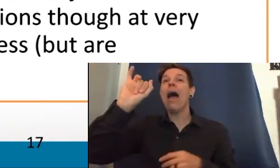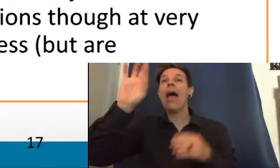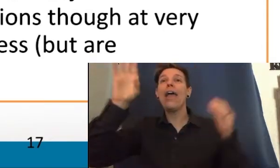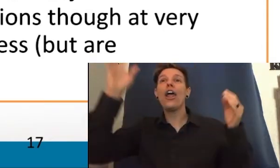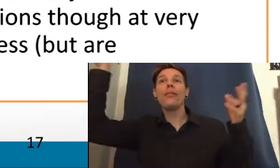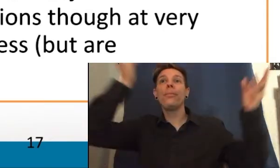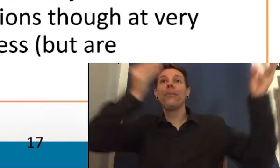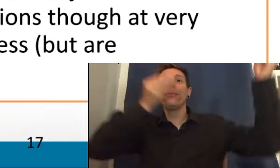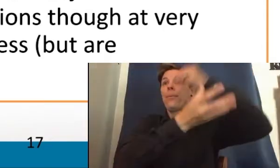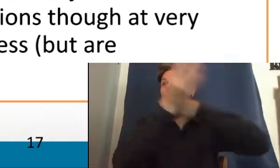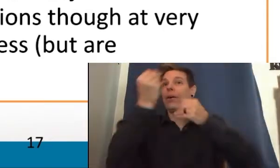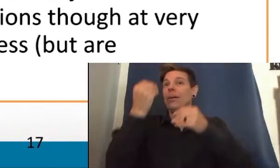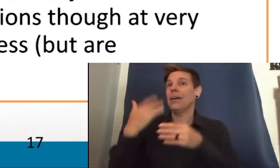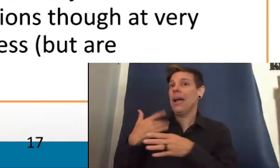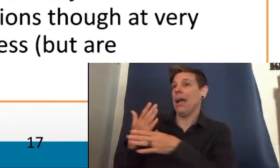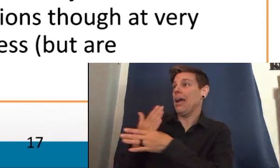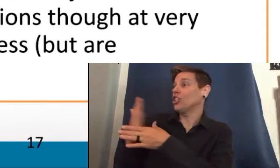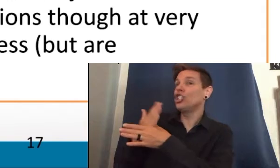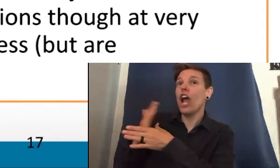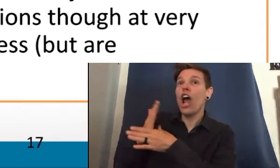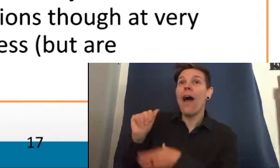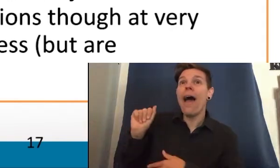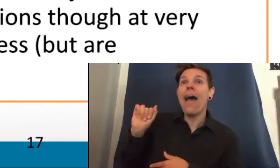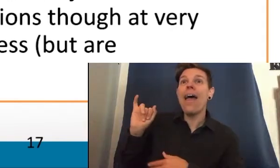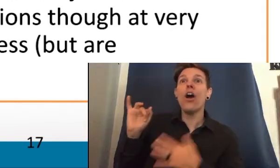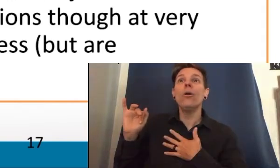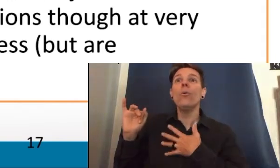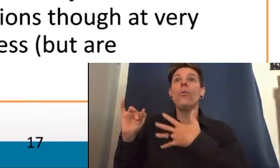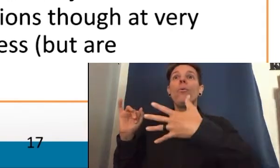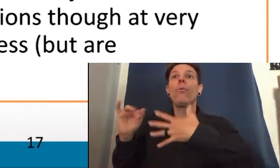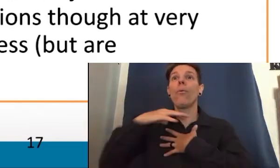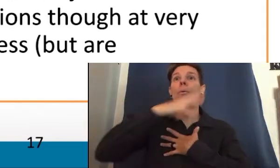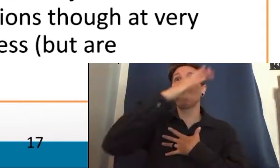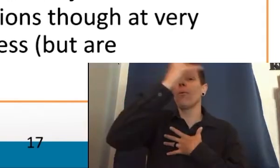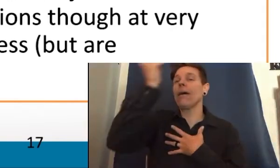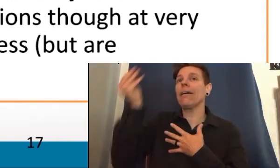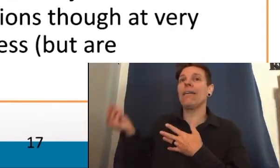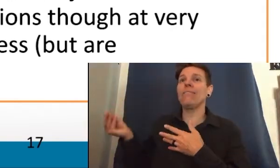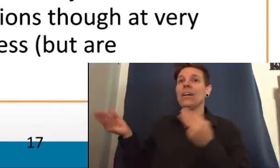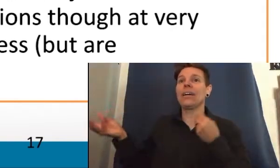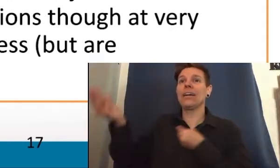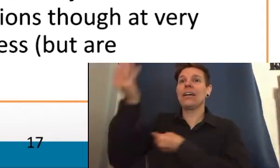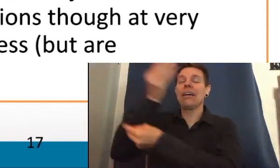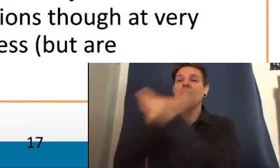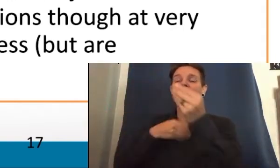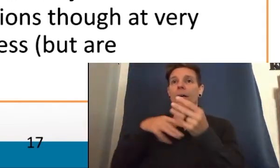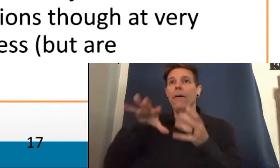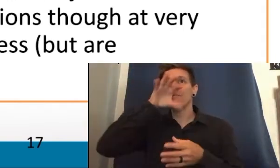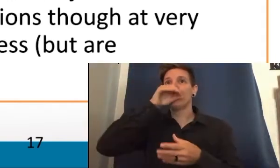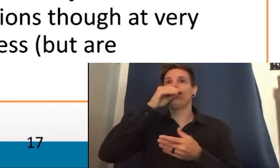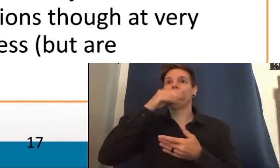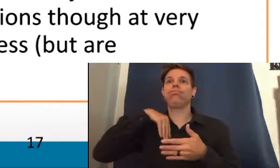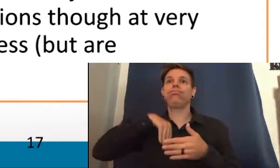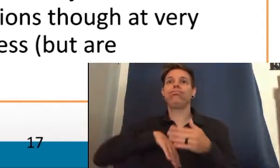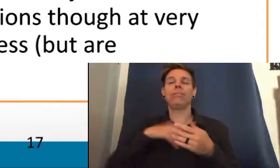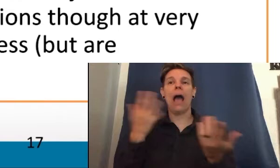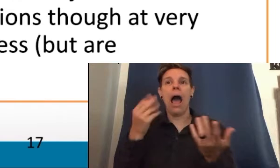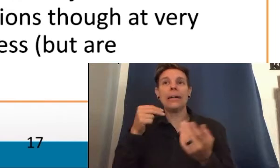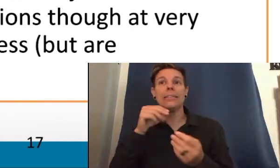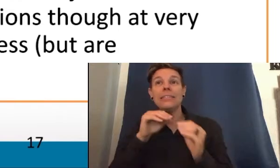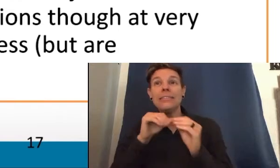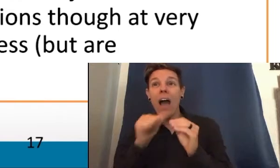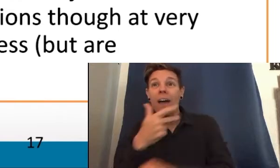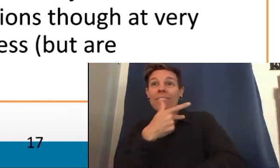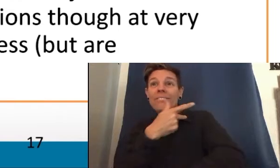We're moving it by the classic respiratory, even aerosolization. So the unvaccinated are especially high risk